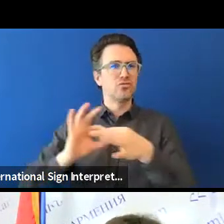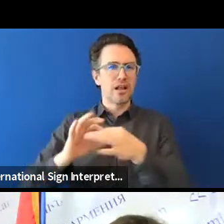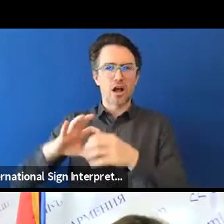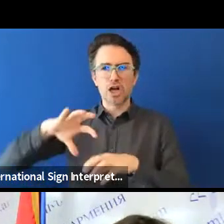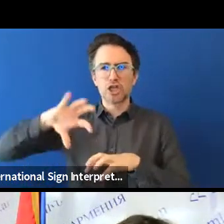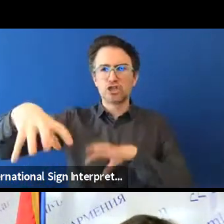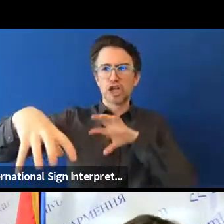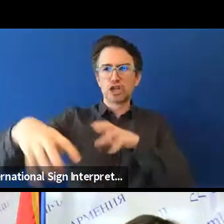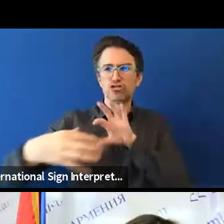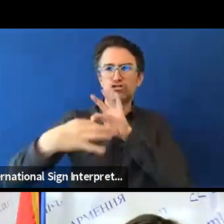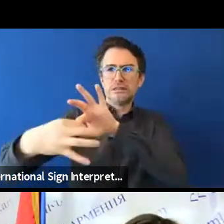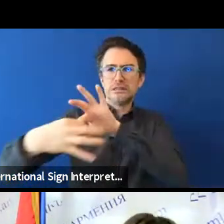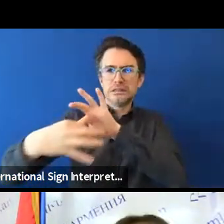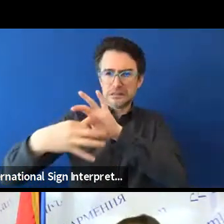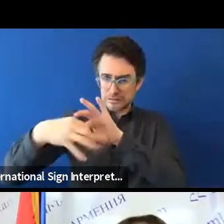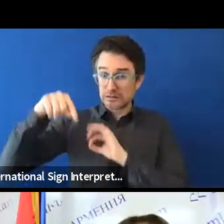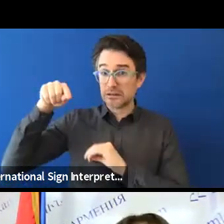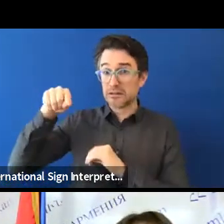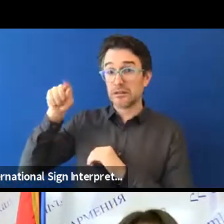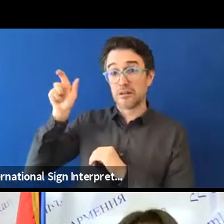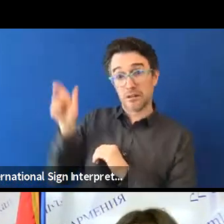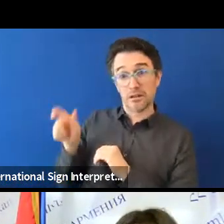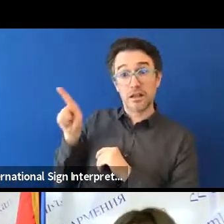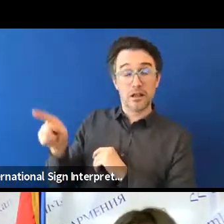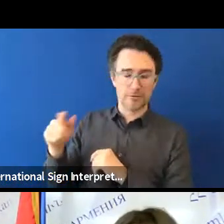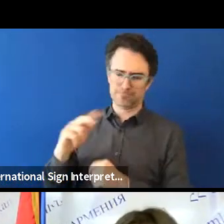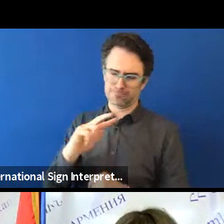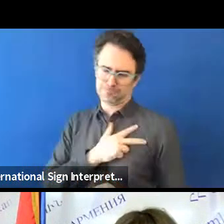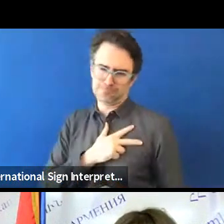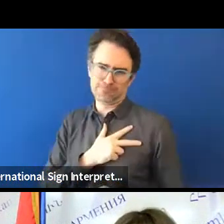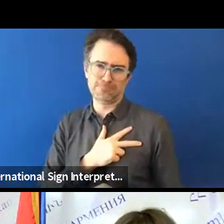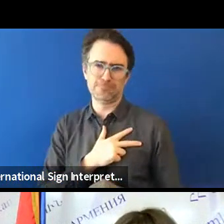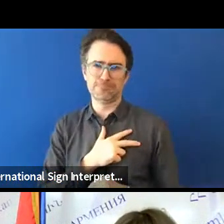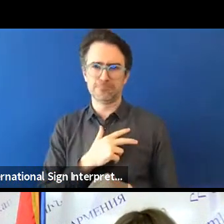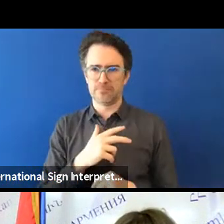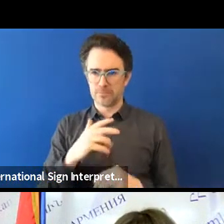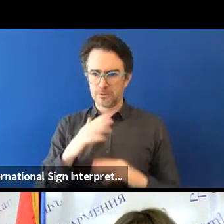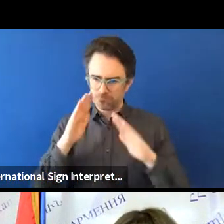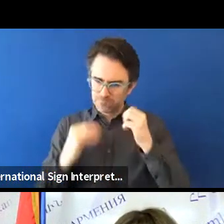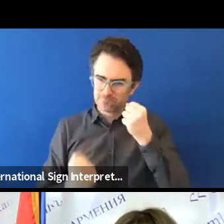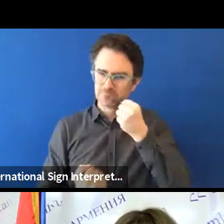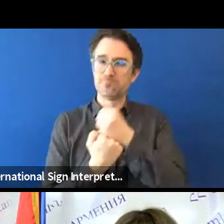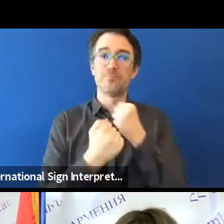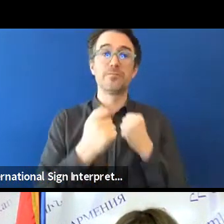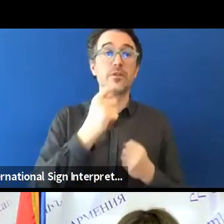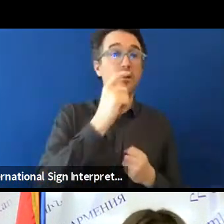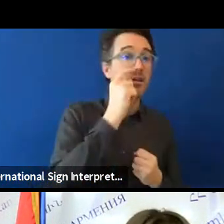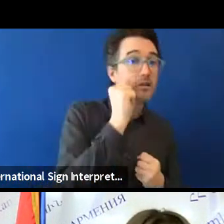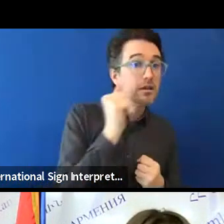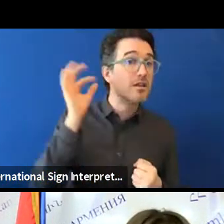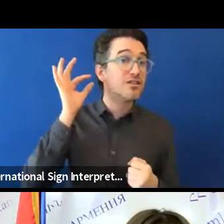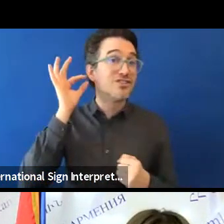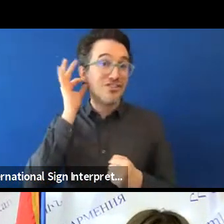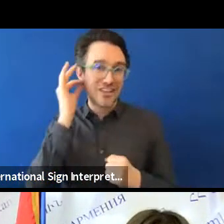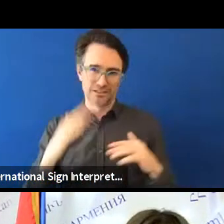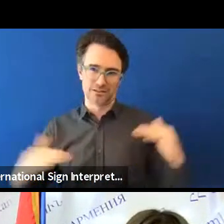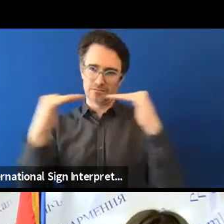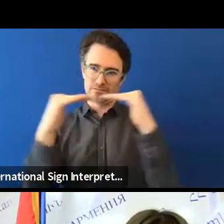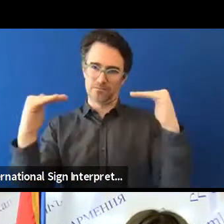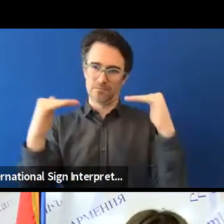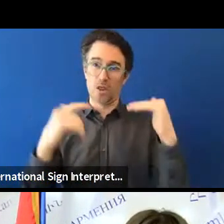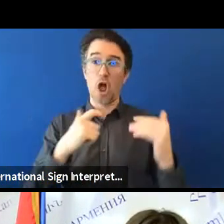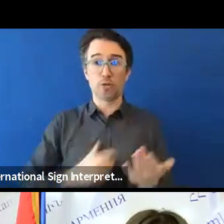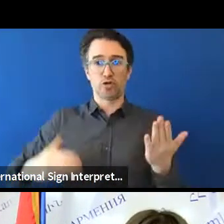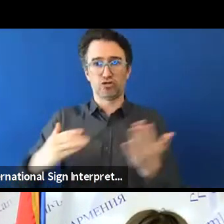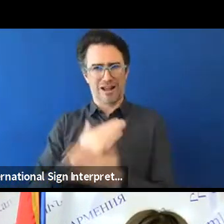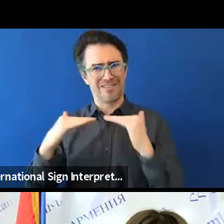commitment to gender equality and human rights. So she will be a very strong